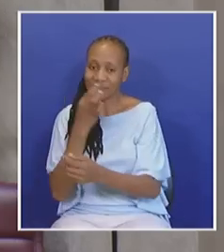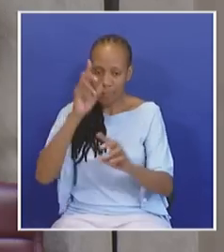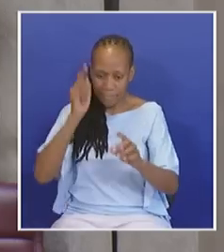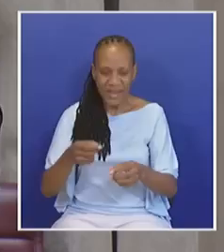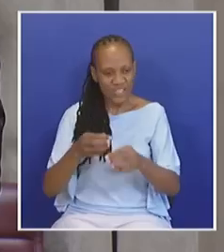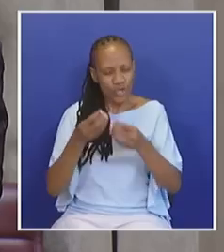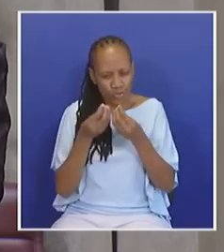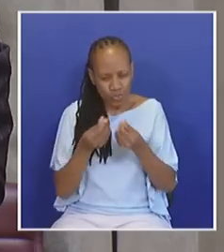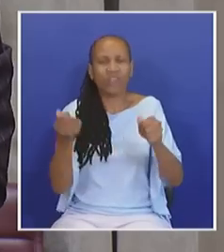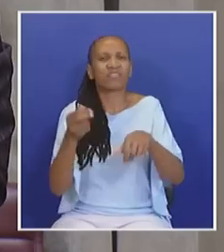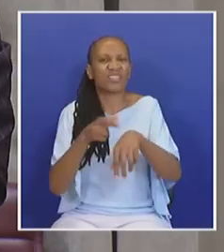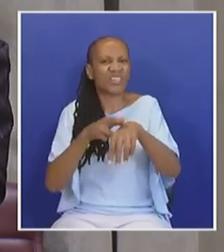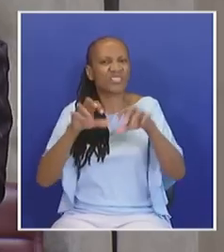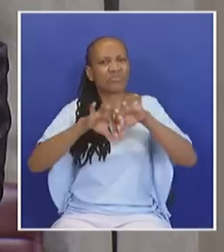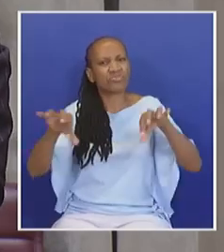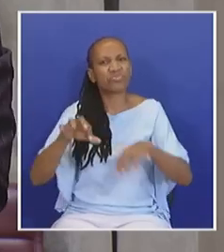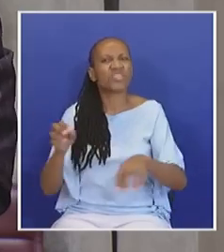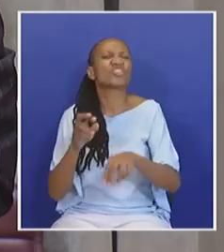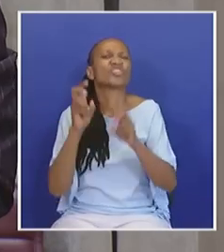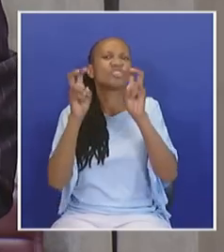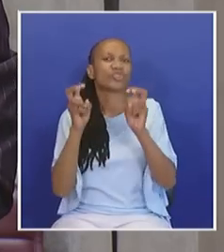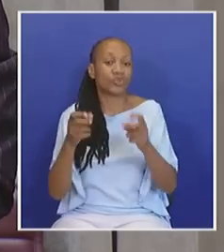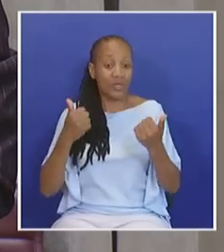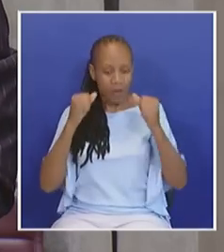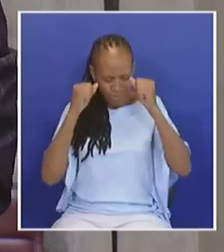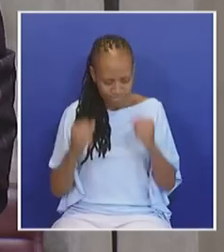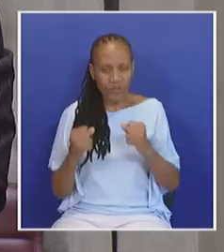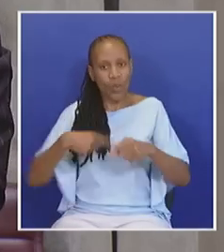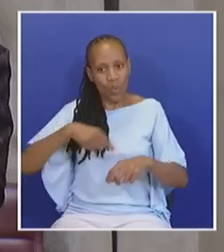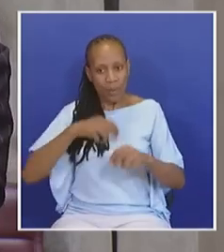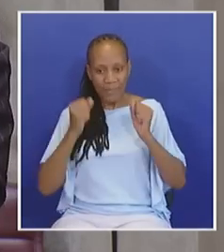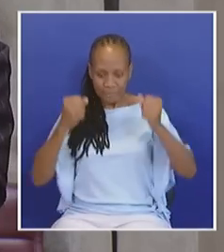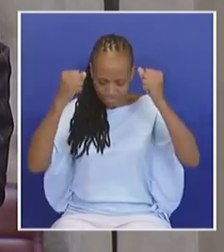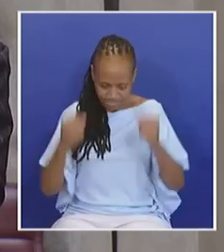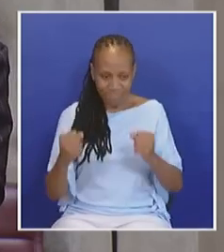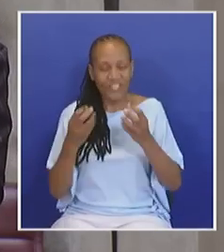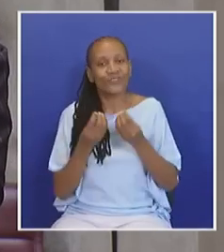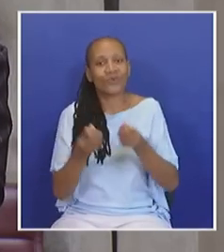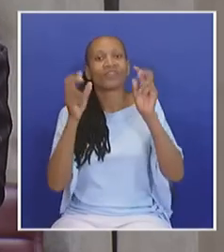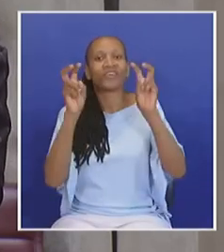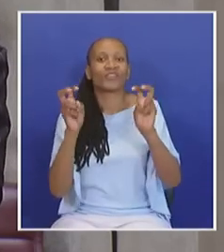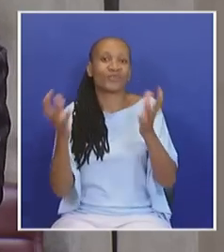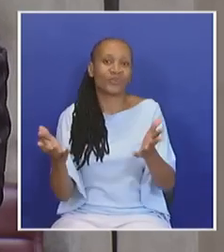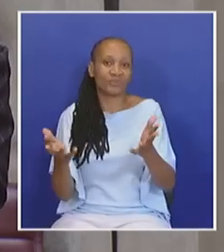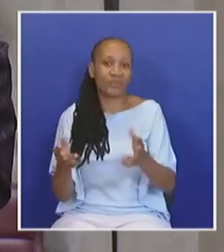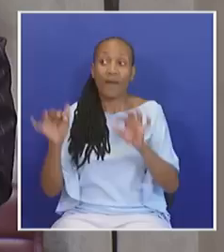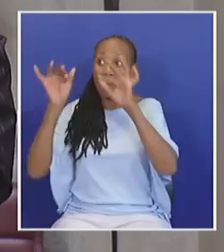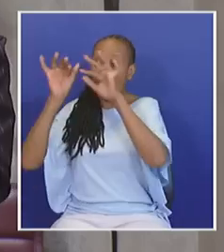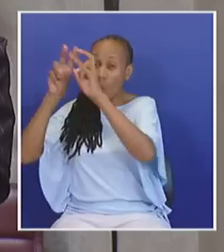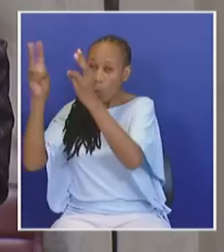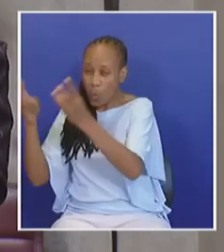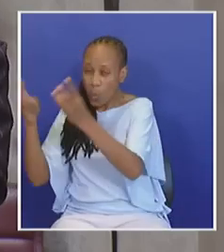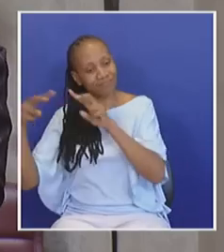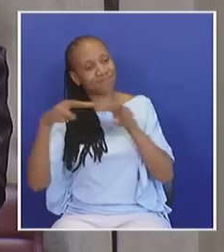racial discrimination, and we must be bold enough to consider introducing additional measures. The eyes of the world are watching how the new